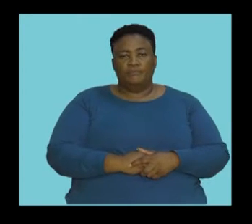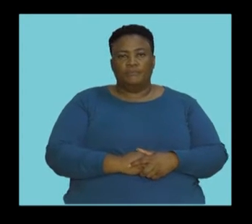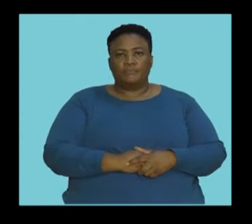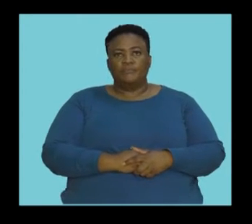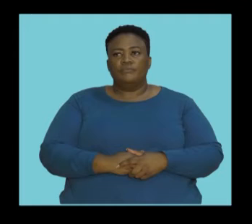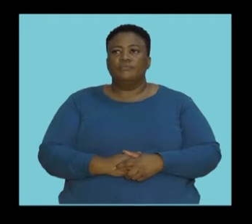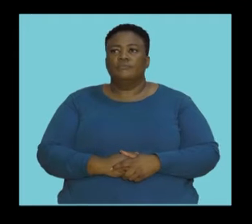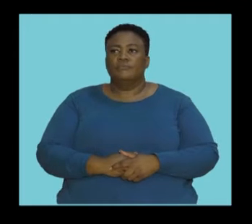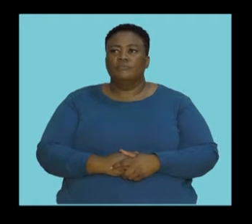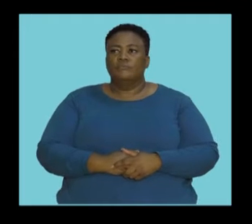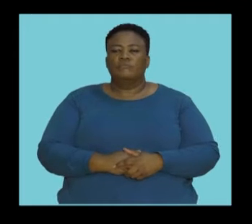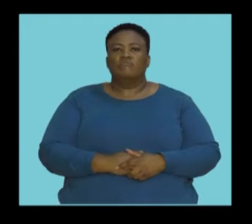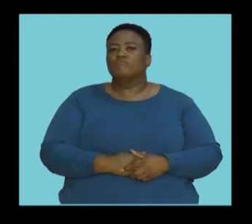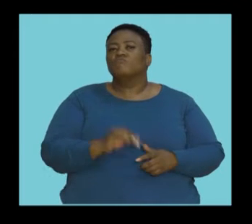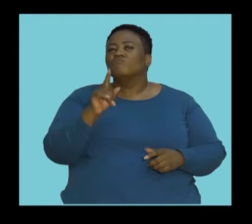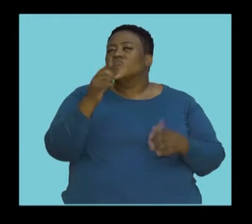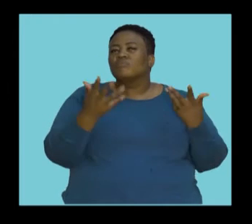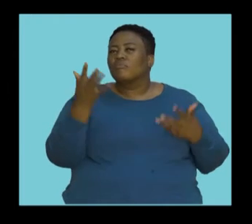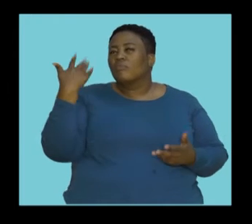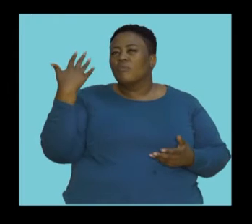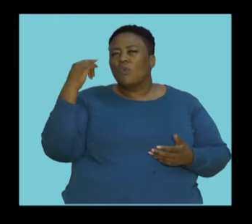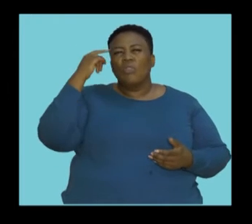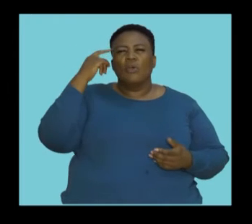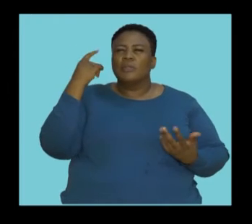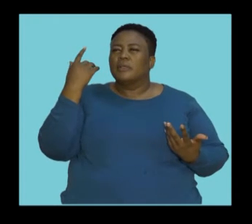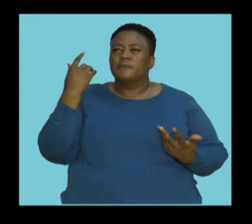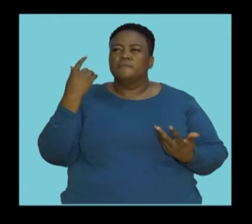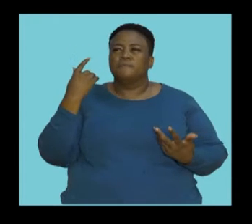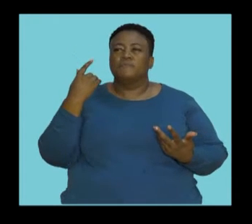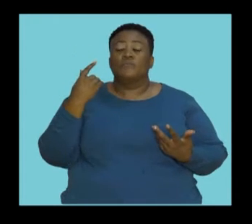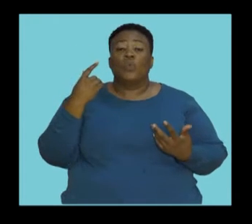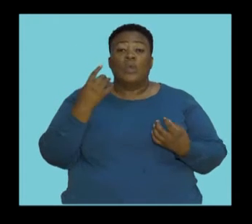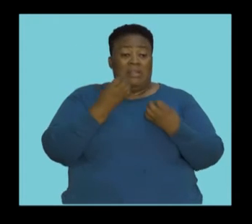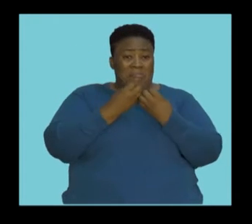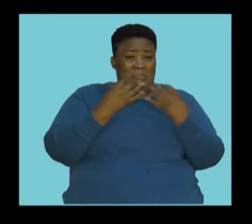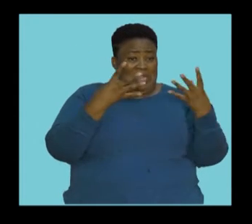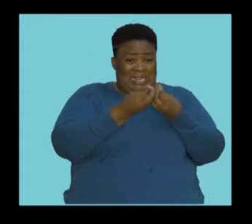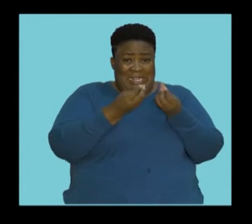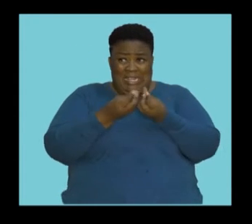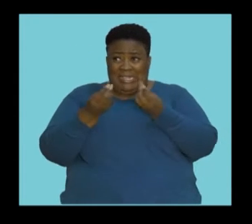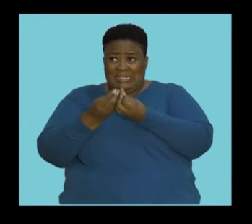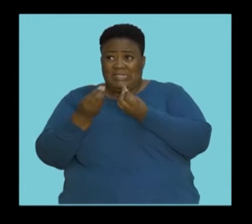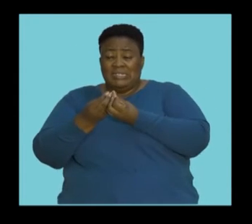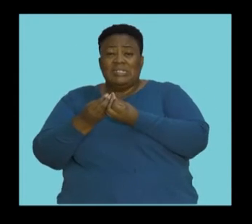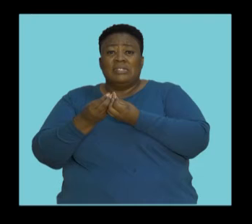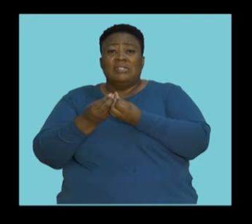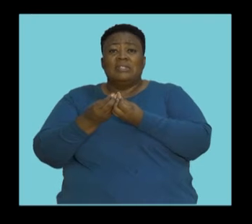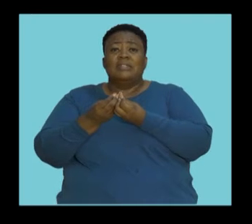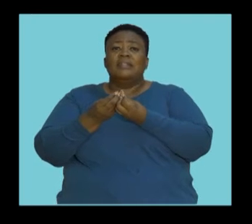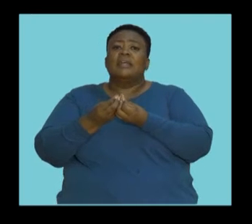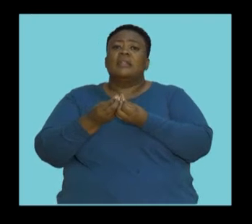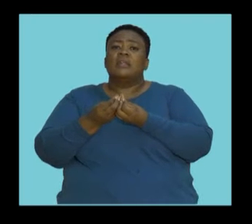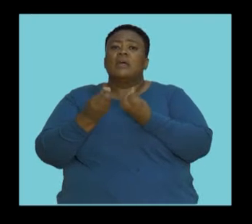So, have you ever thought about the following? There are many factors that contribute to today's food